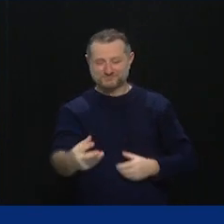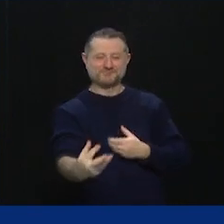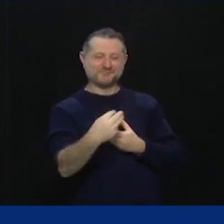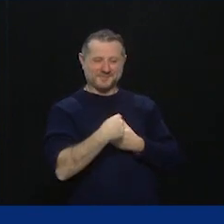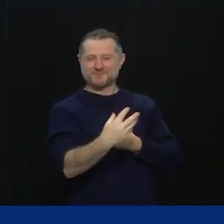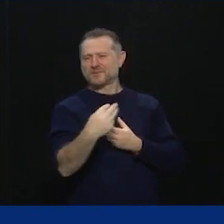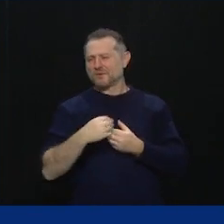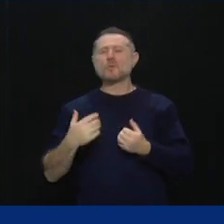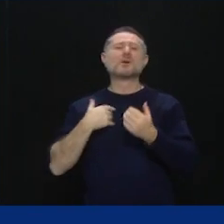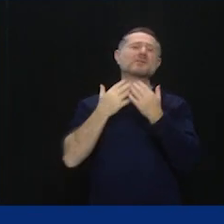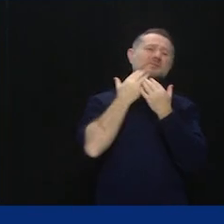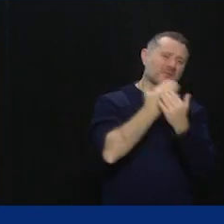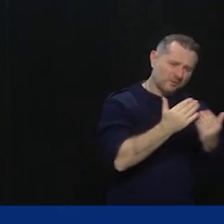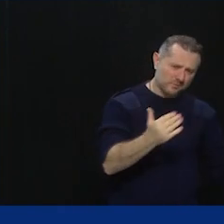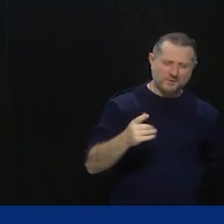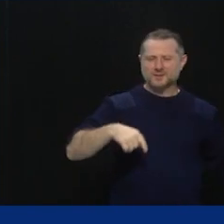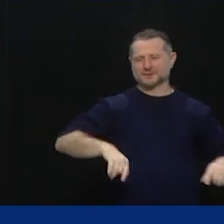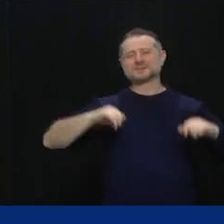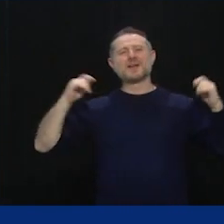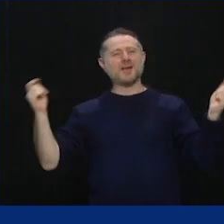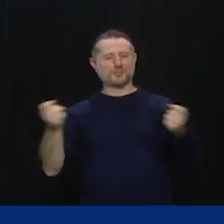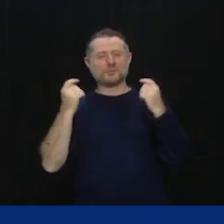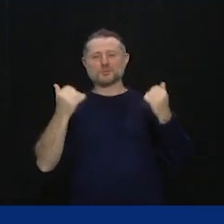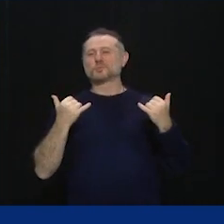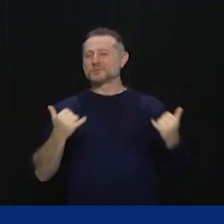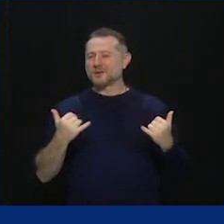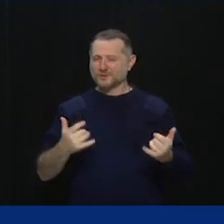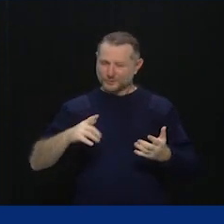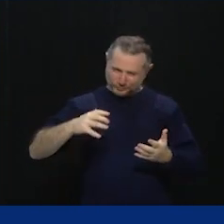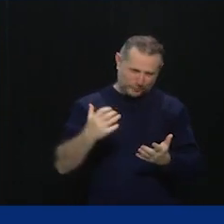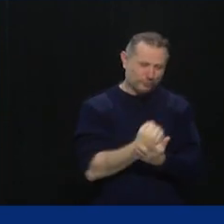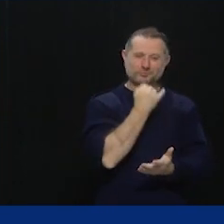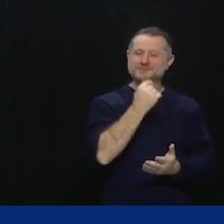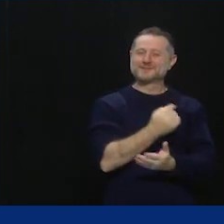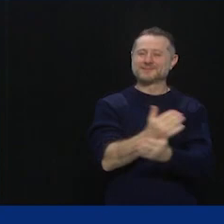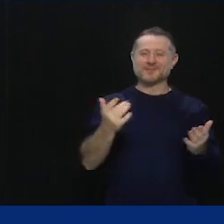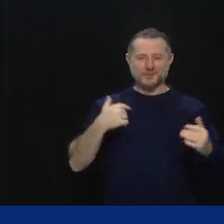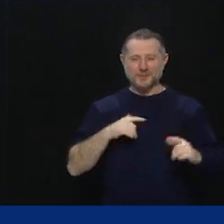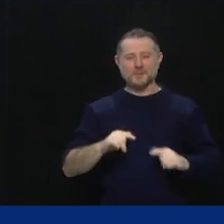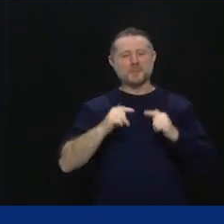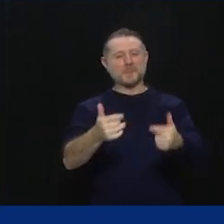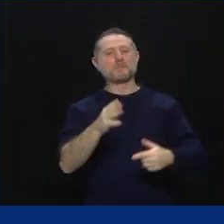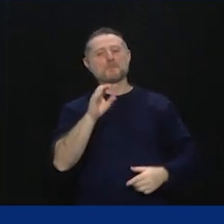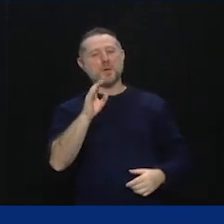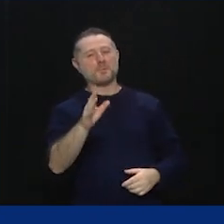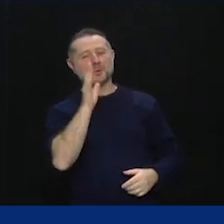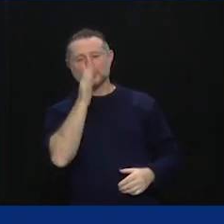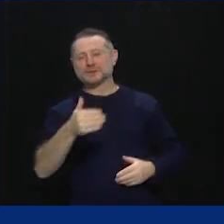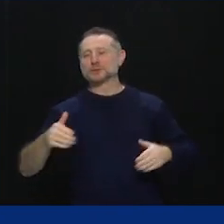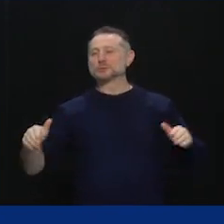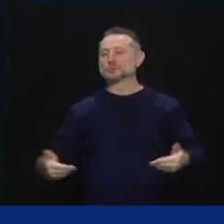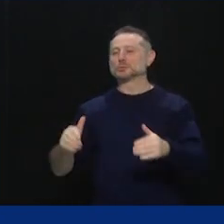all earned it. Thank you. I'll turn it over to Bob to introduce our esteemed speakers.